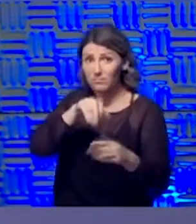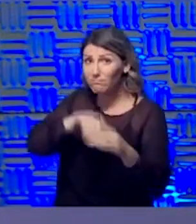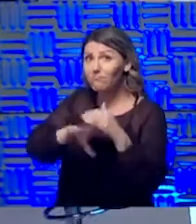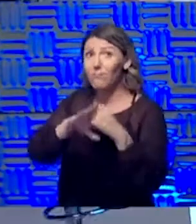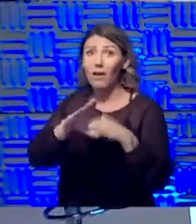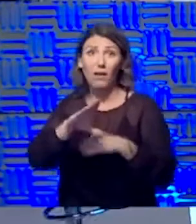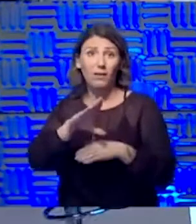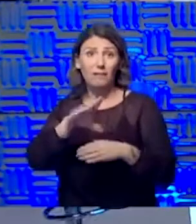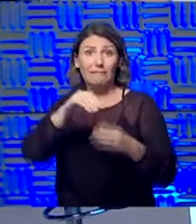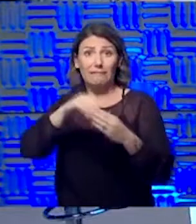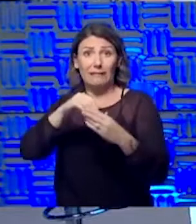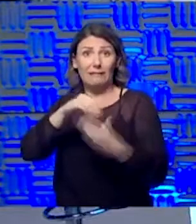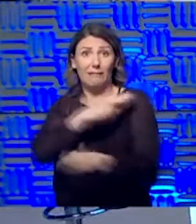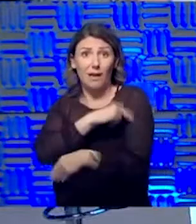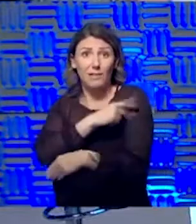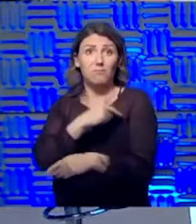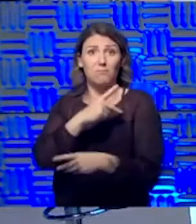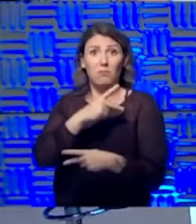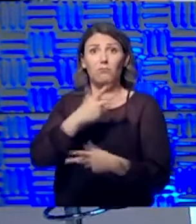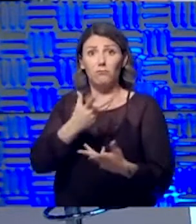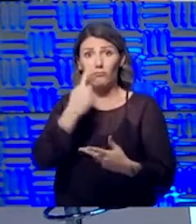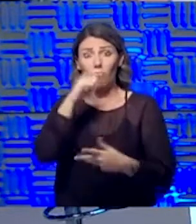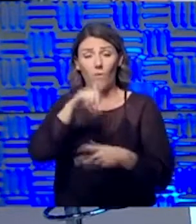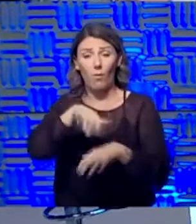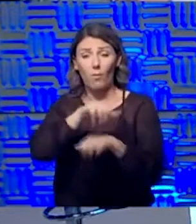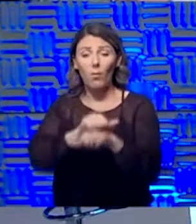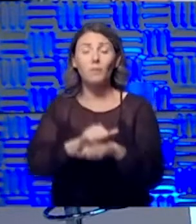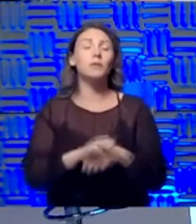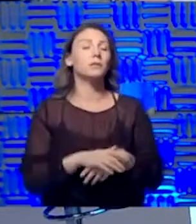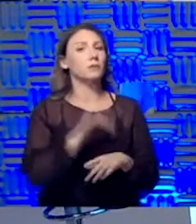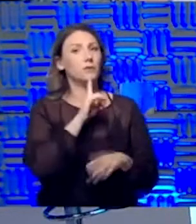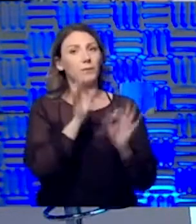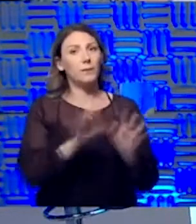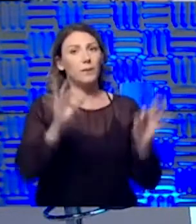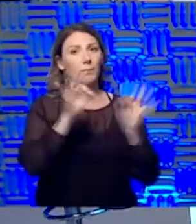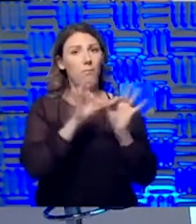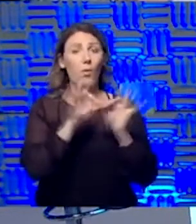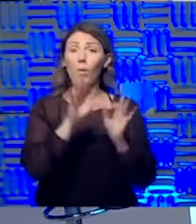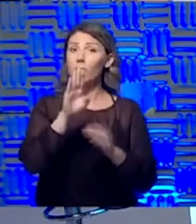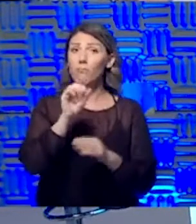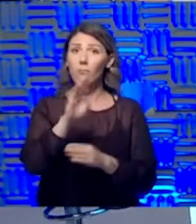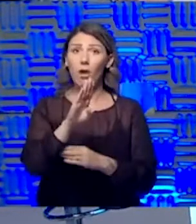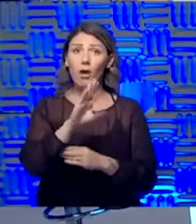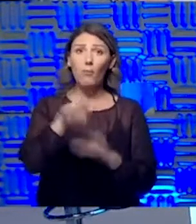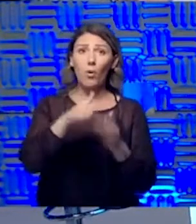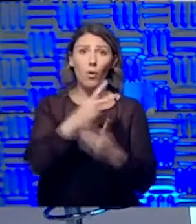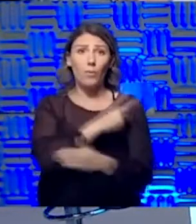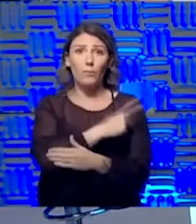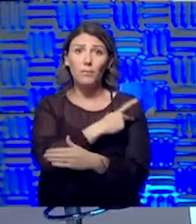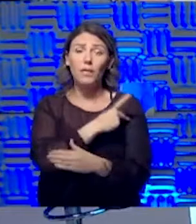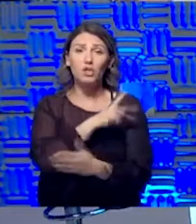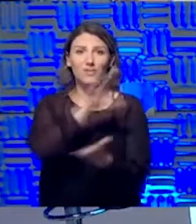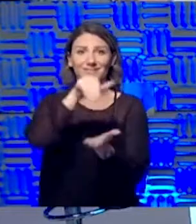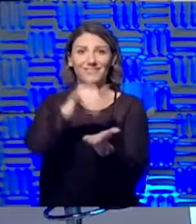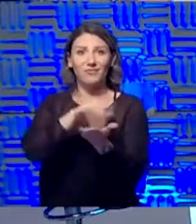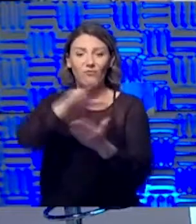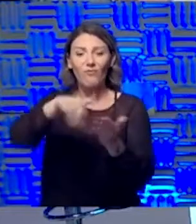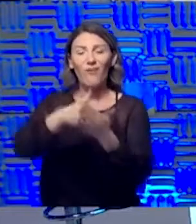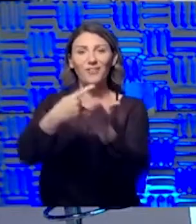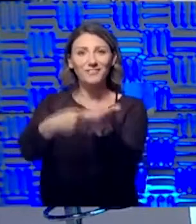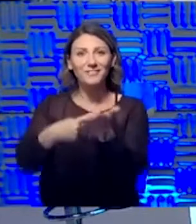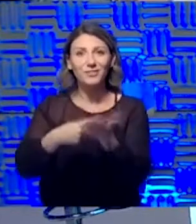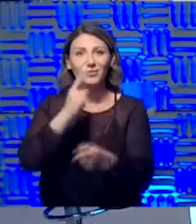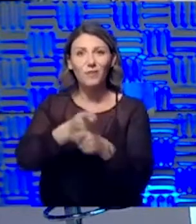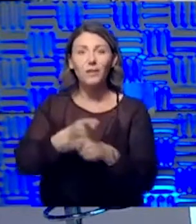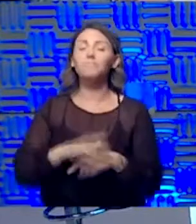system. That is so important. And this health system, Bob, has always put the patients at the center of every discussion we've ever had. We